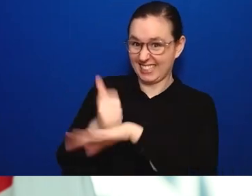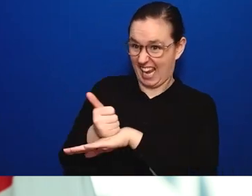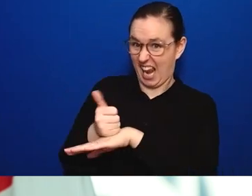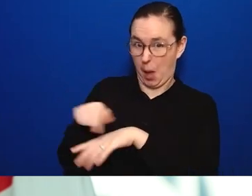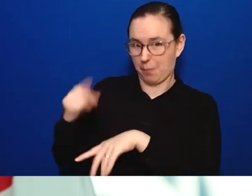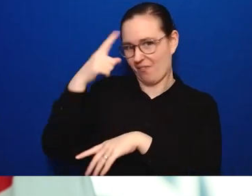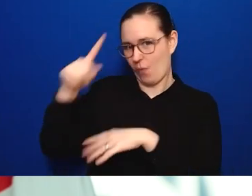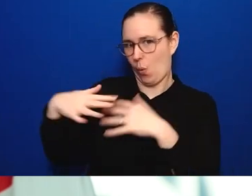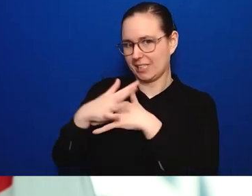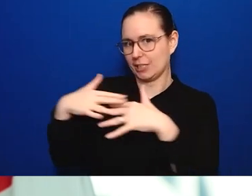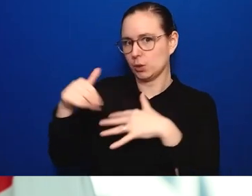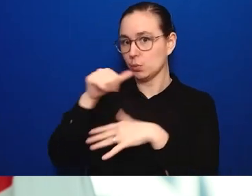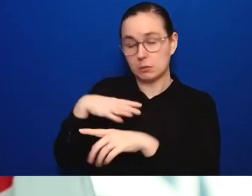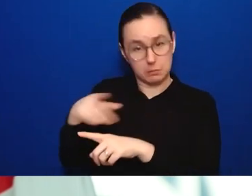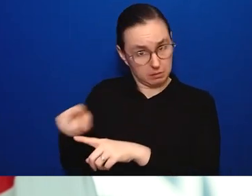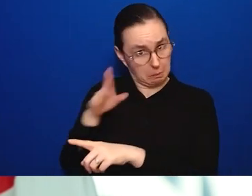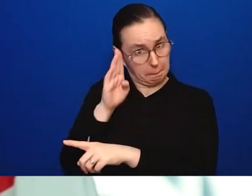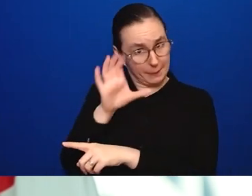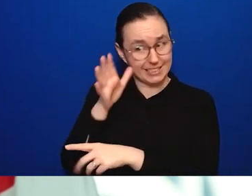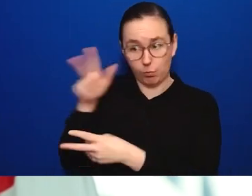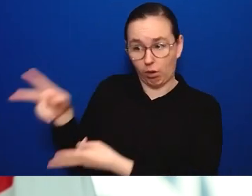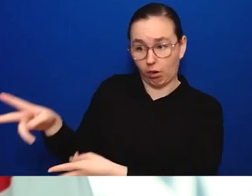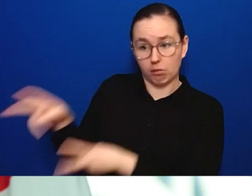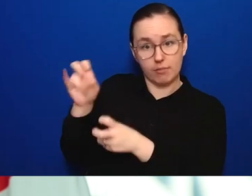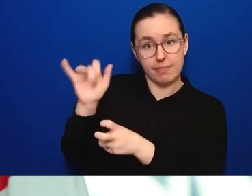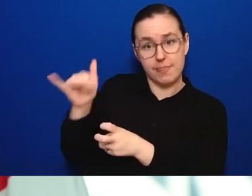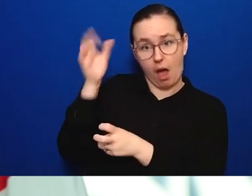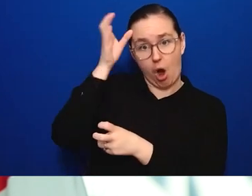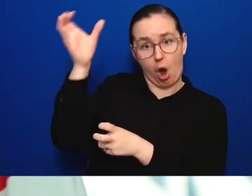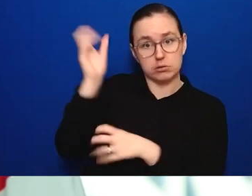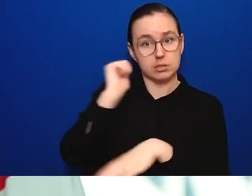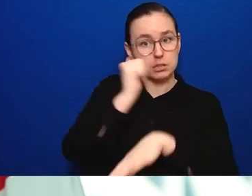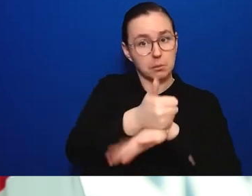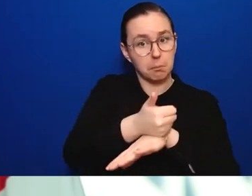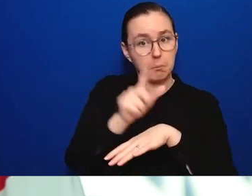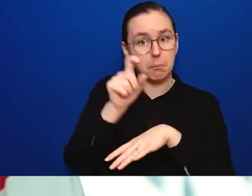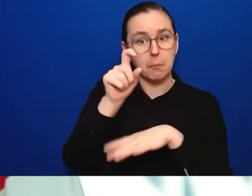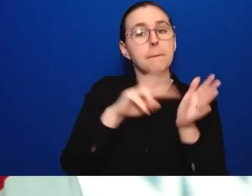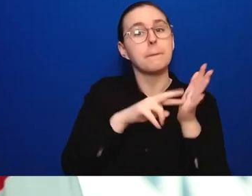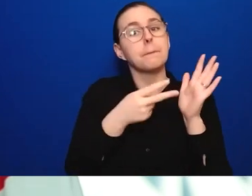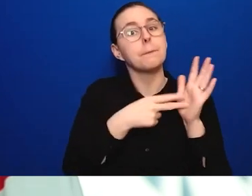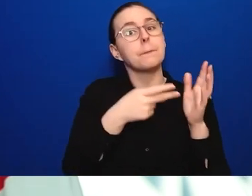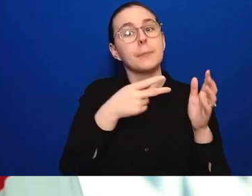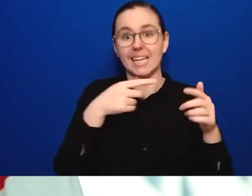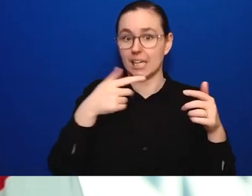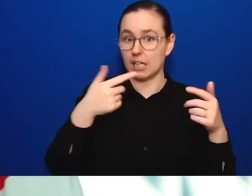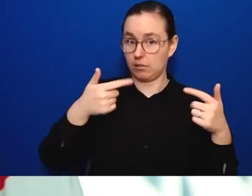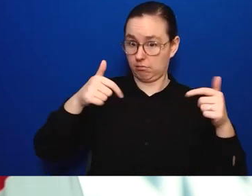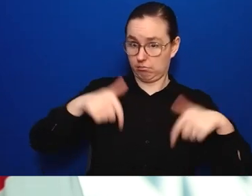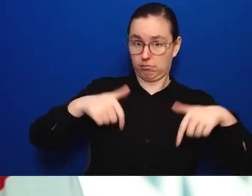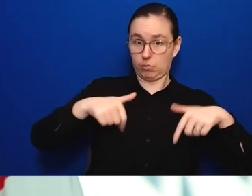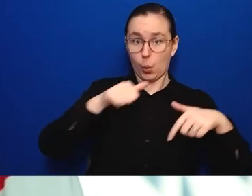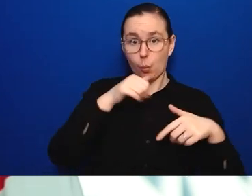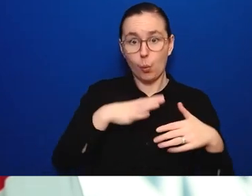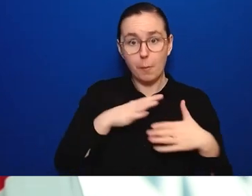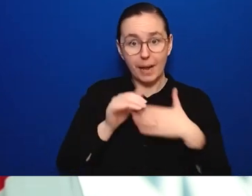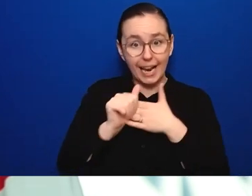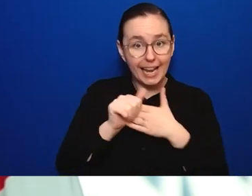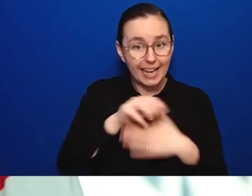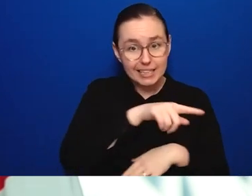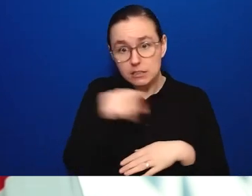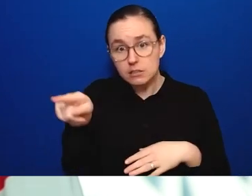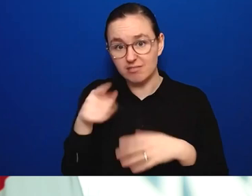to hear whether some of the women leaders on this call would support that or would have any concerns about